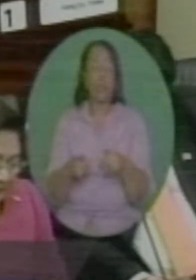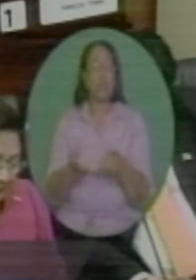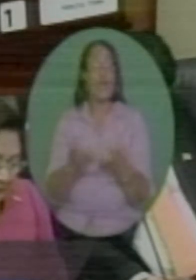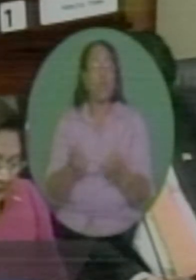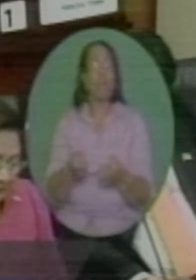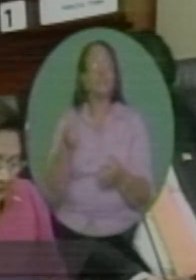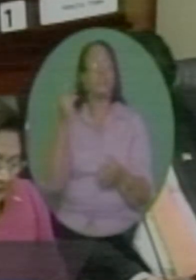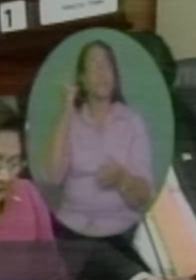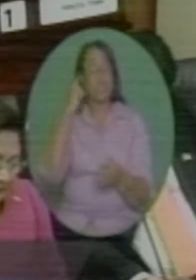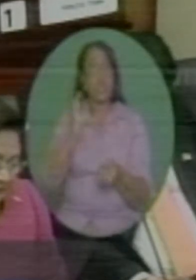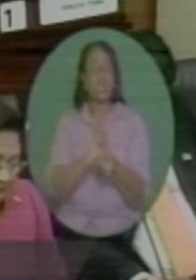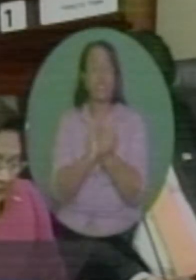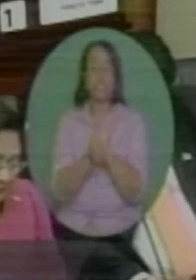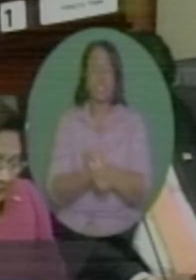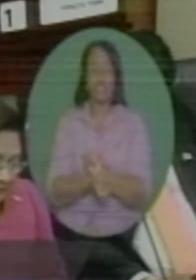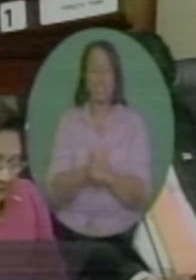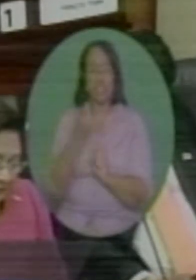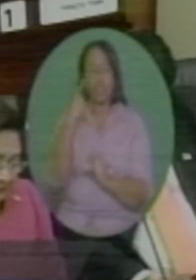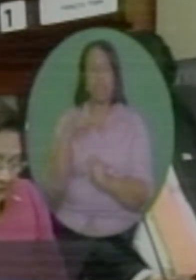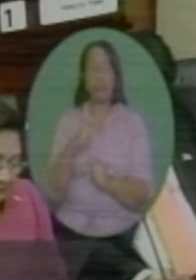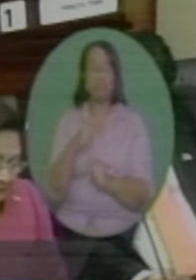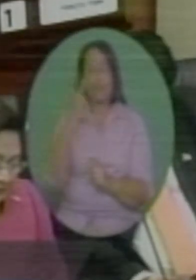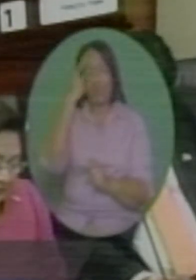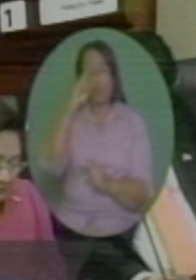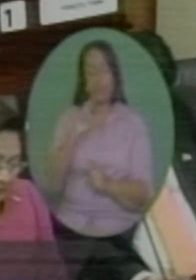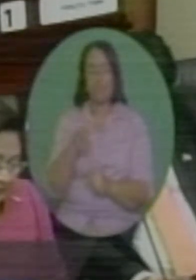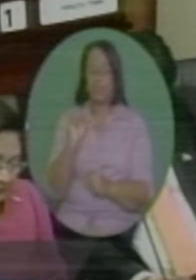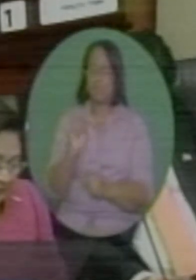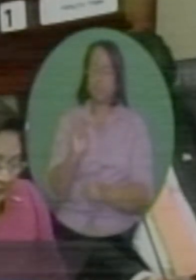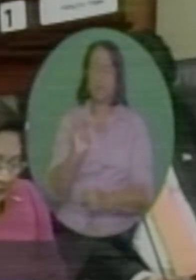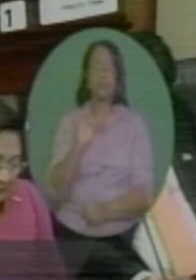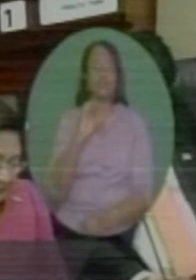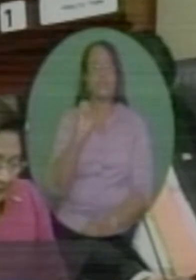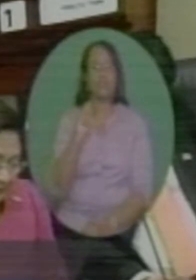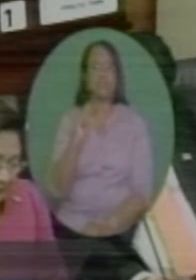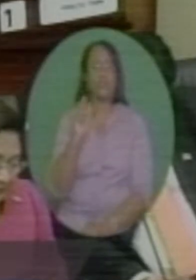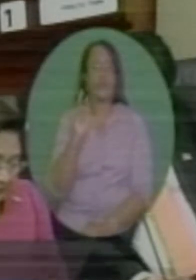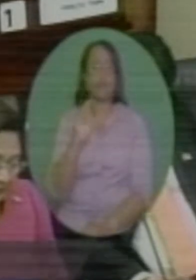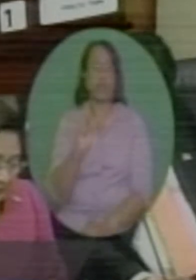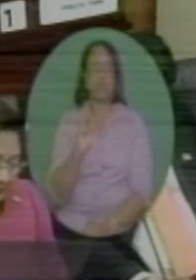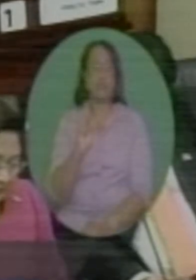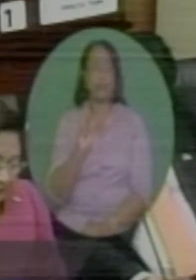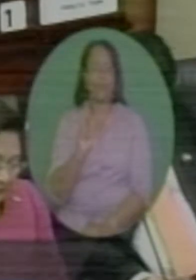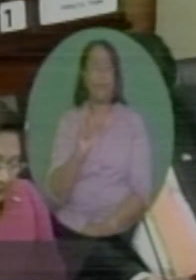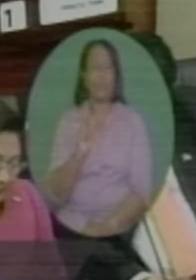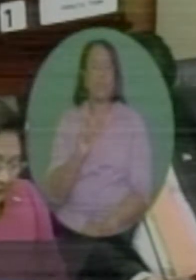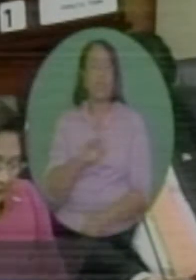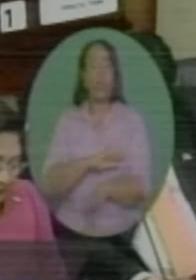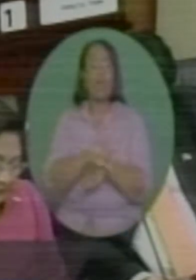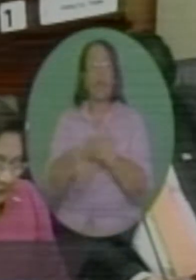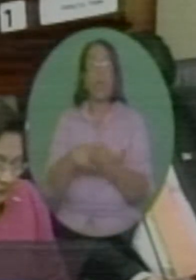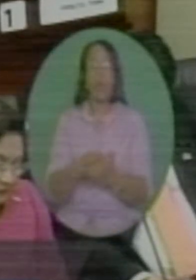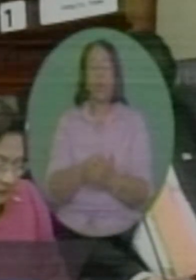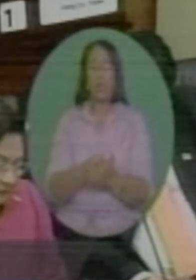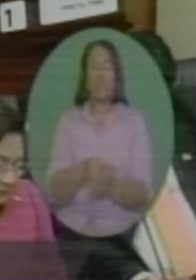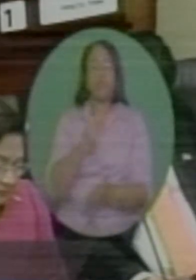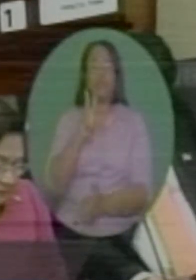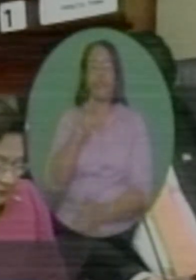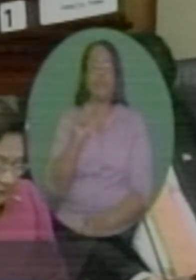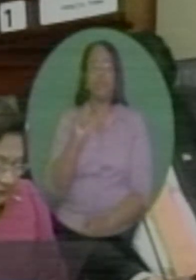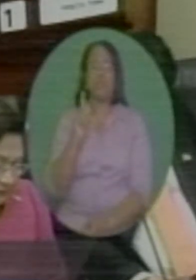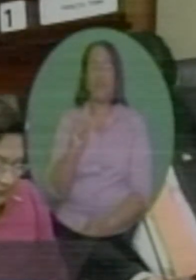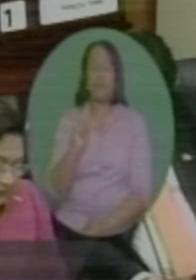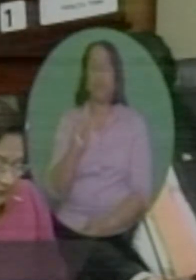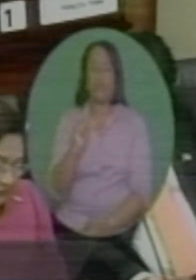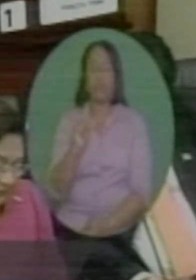for the manufacturing sector. As an initial step, I shall increase the allocation for all VAT refunds with a view